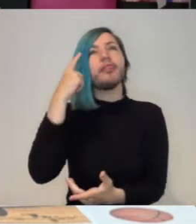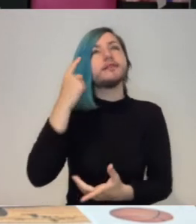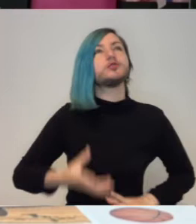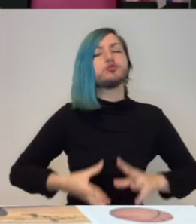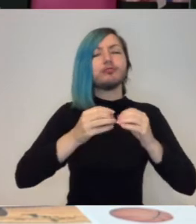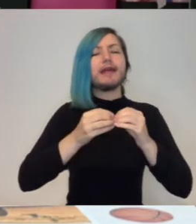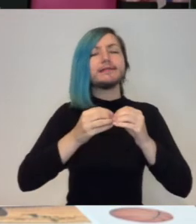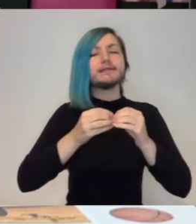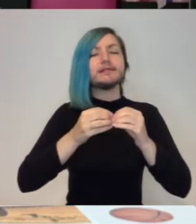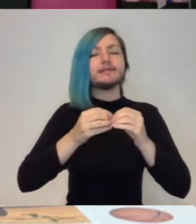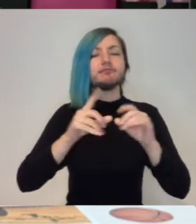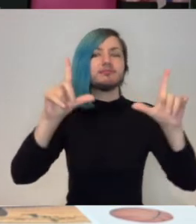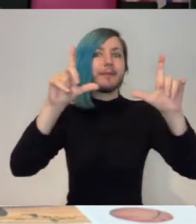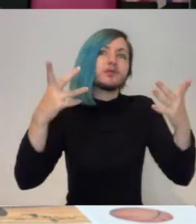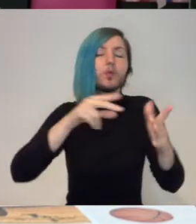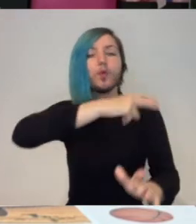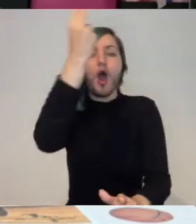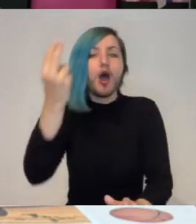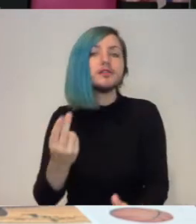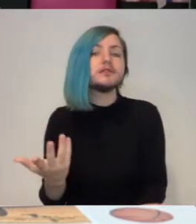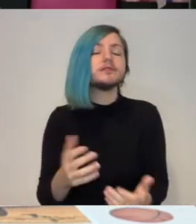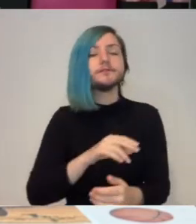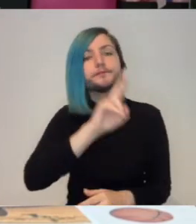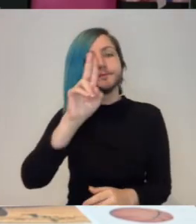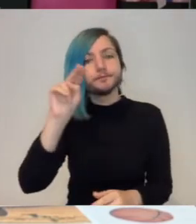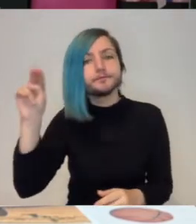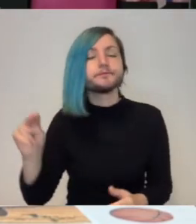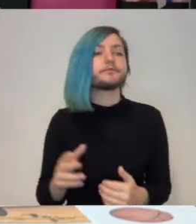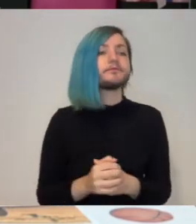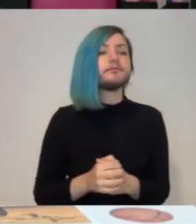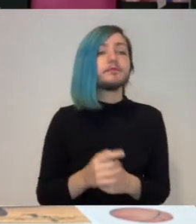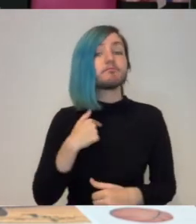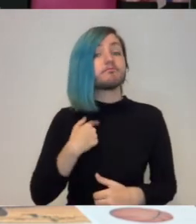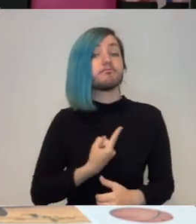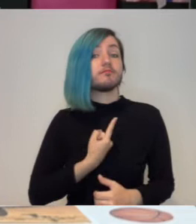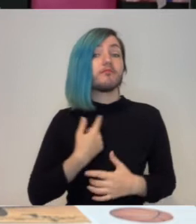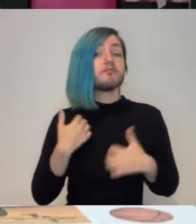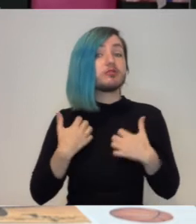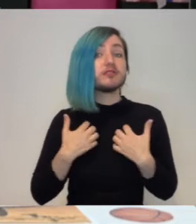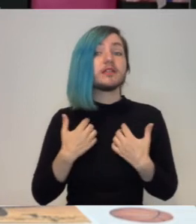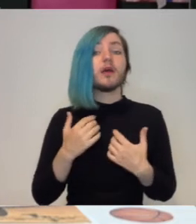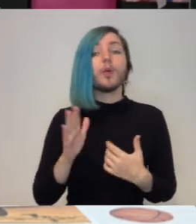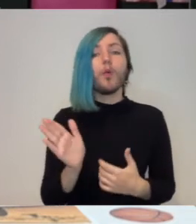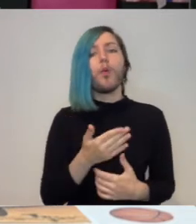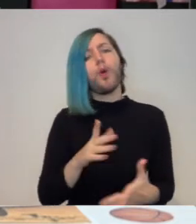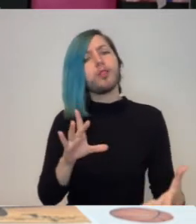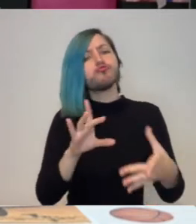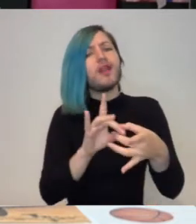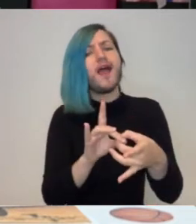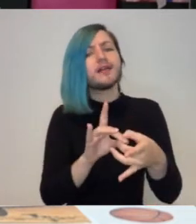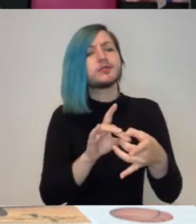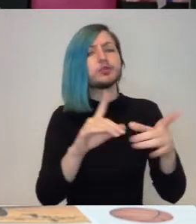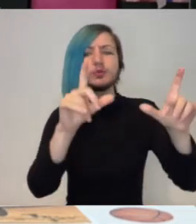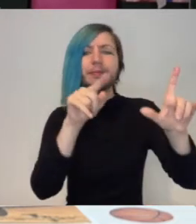images or artworks. So I'm quite interested in how we all relate to images and things in